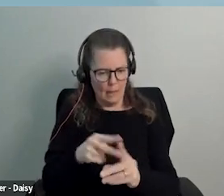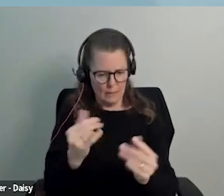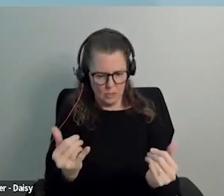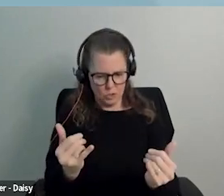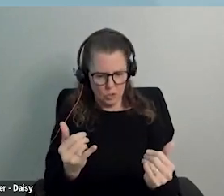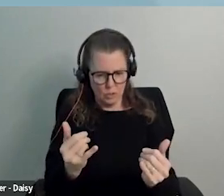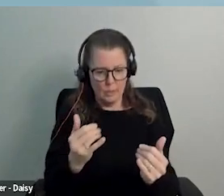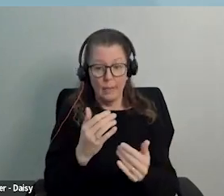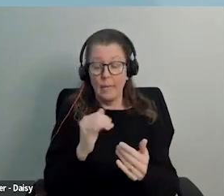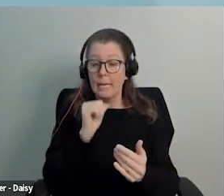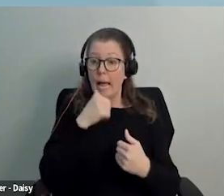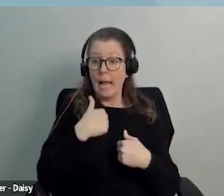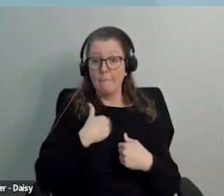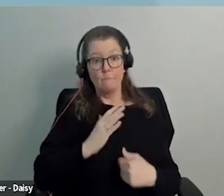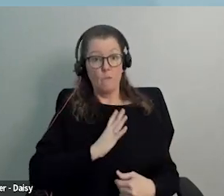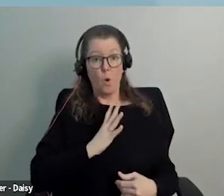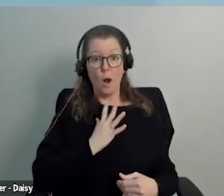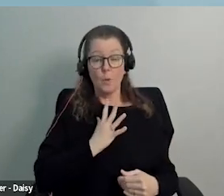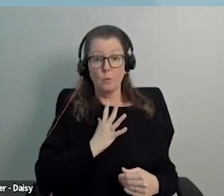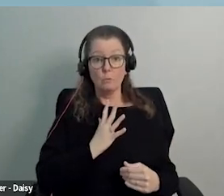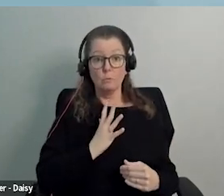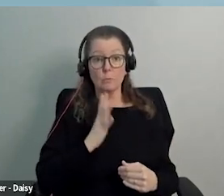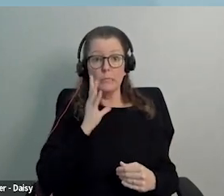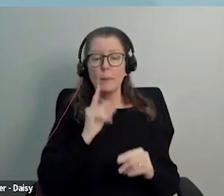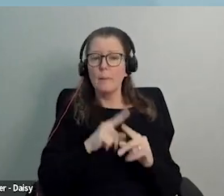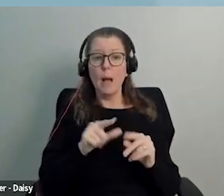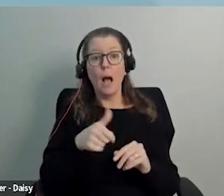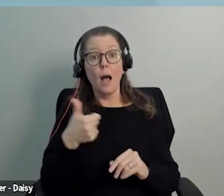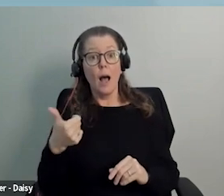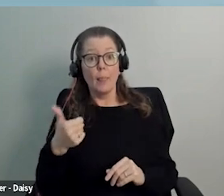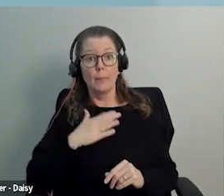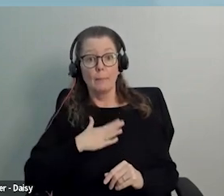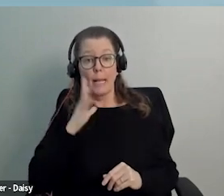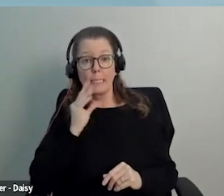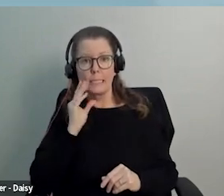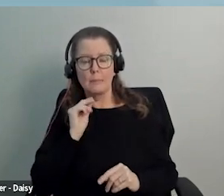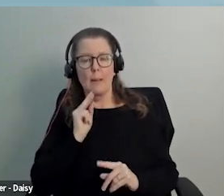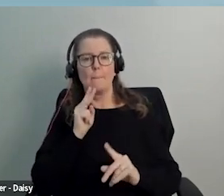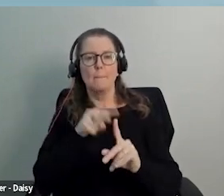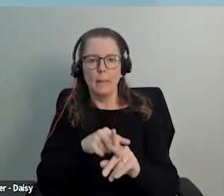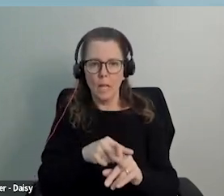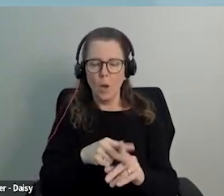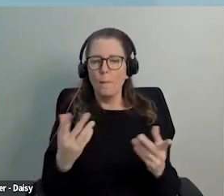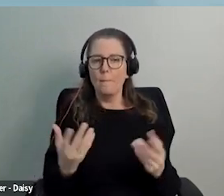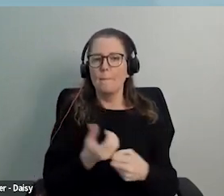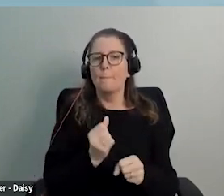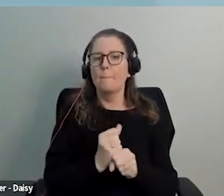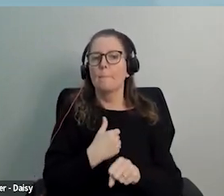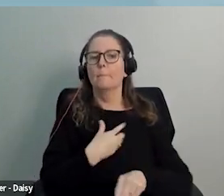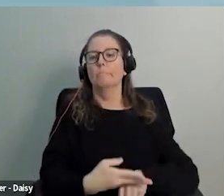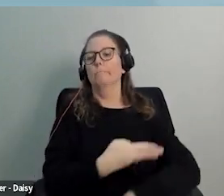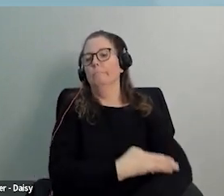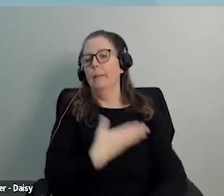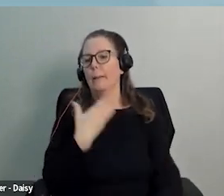of my colleagues, I brought other things to the table that made me better at what I did. than I thought I would